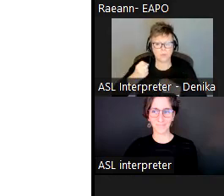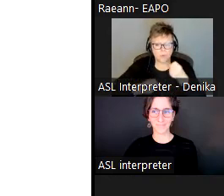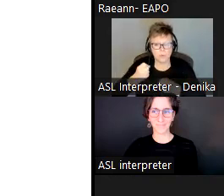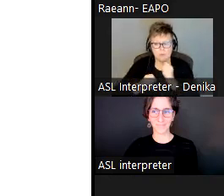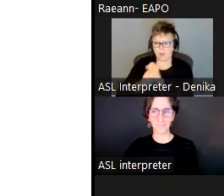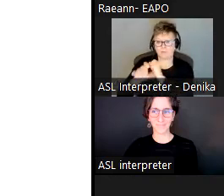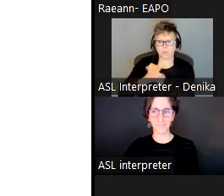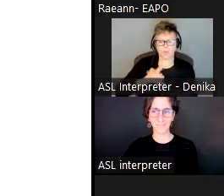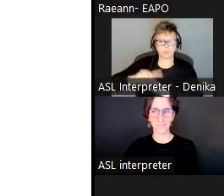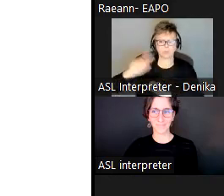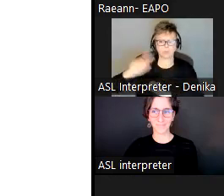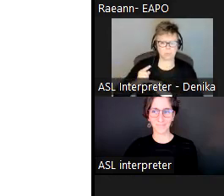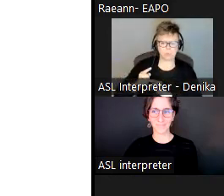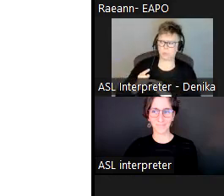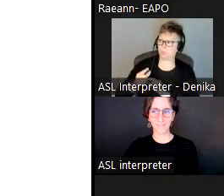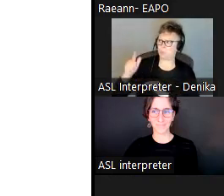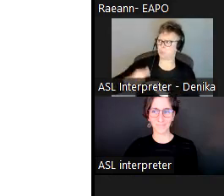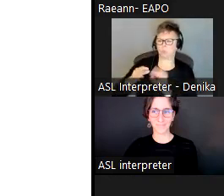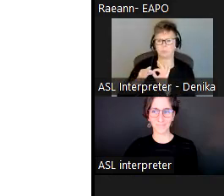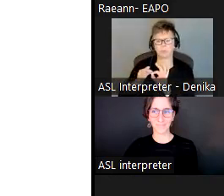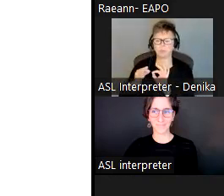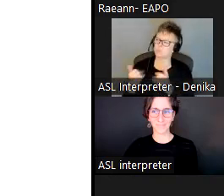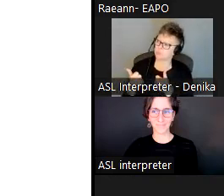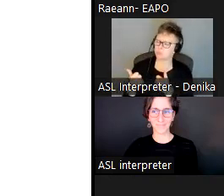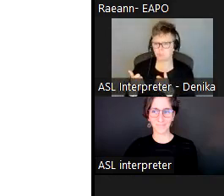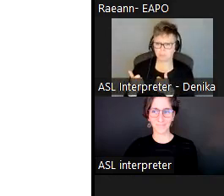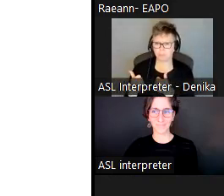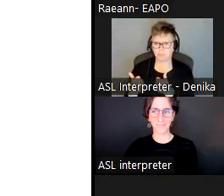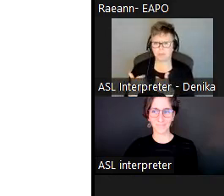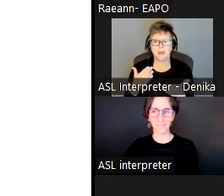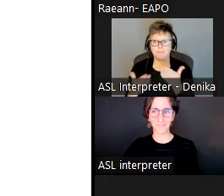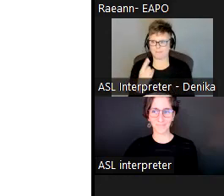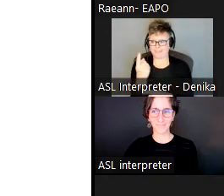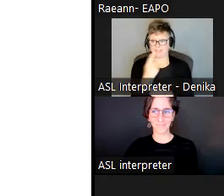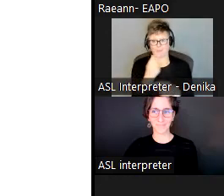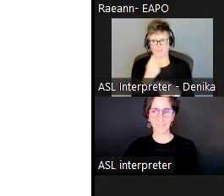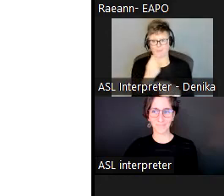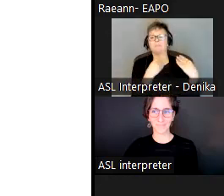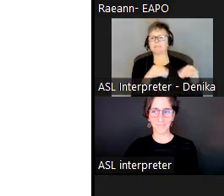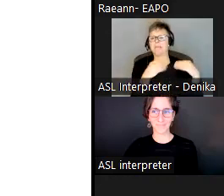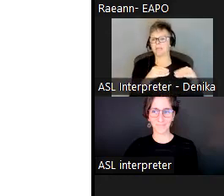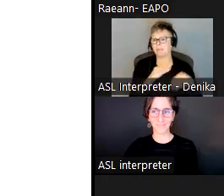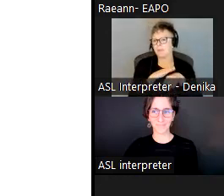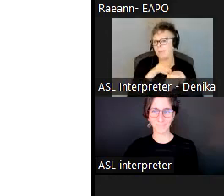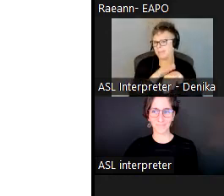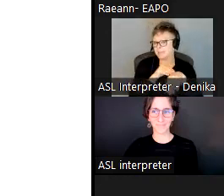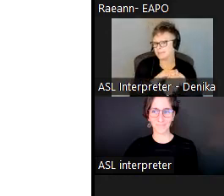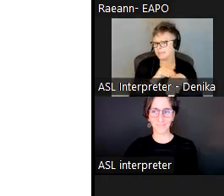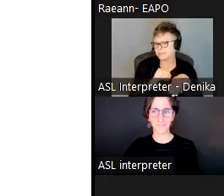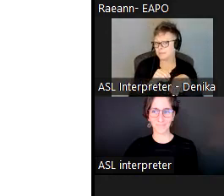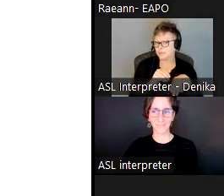price than average. It could be somebody that's selling an animal or giving an animal